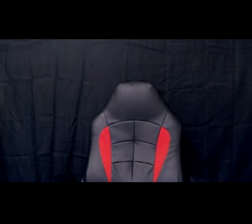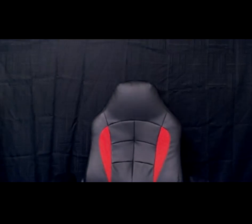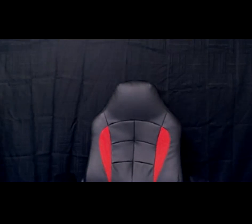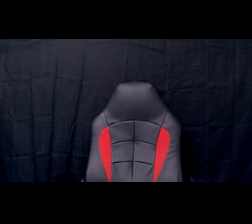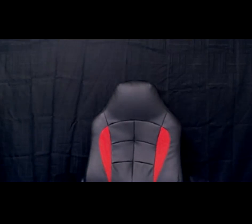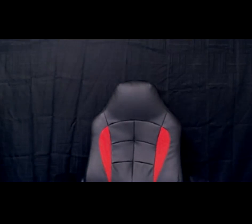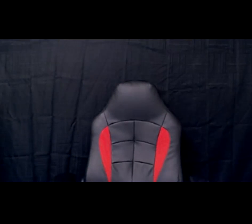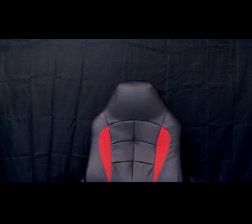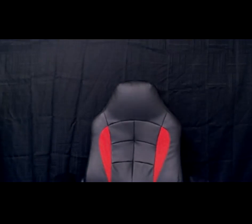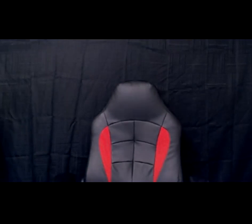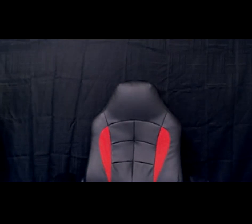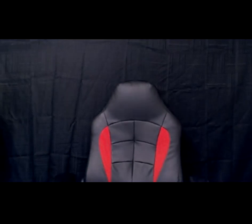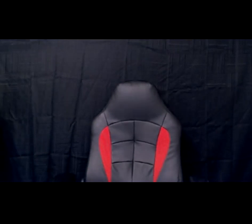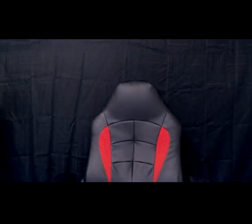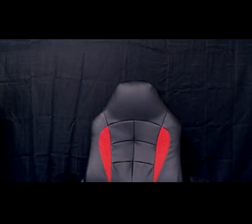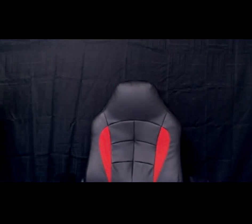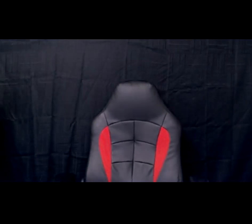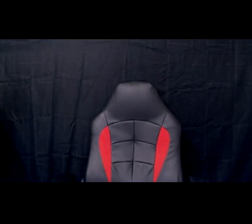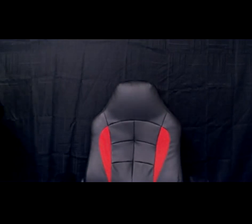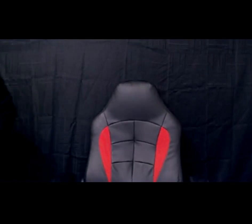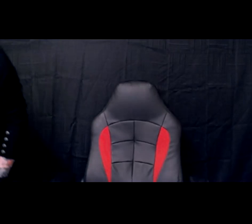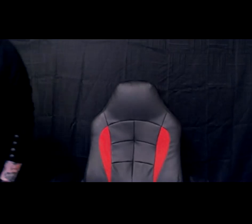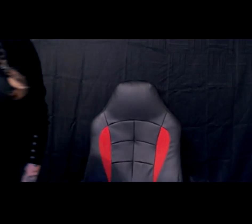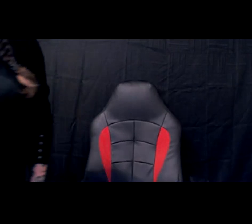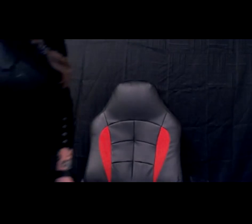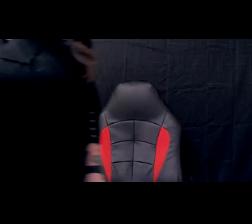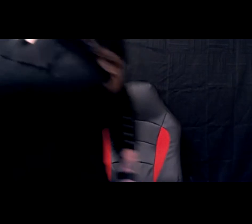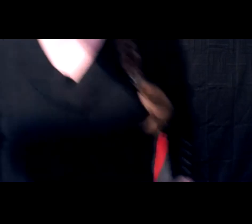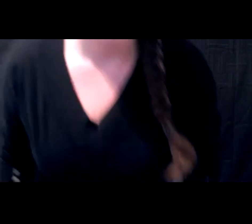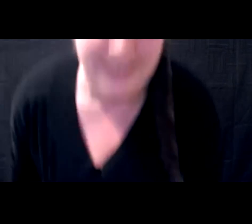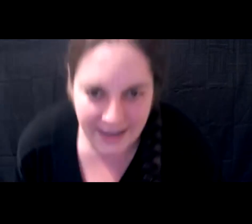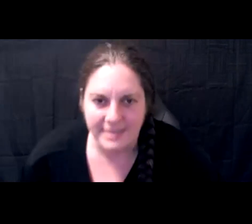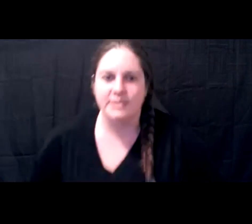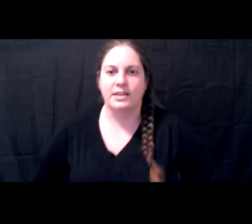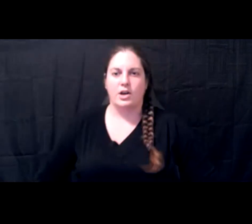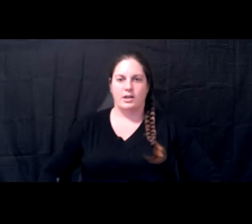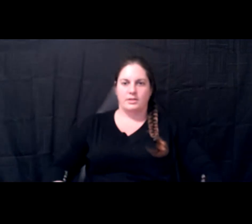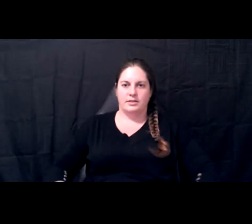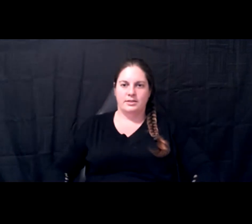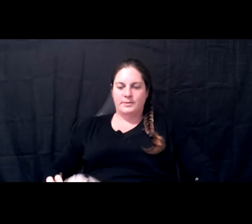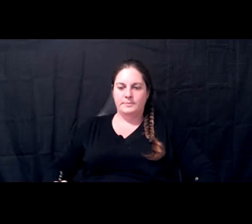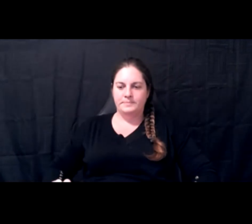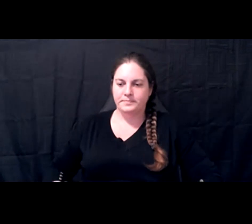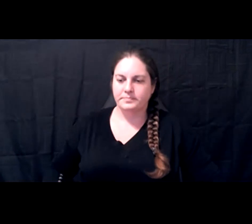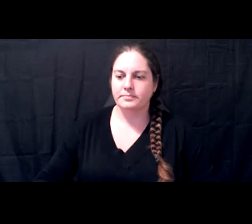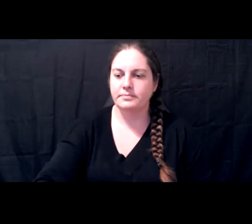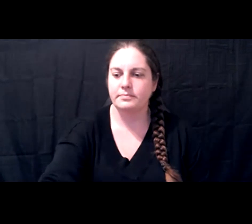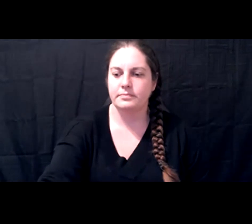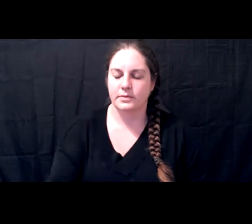that material. right. And that's not ideal. Right, right, Not ideal at all.